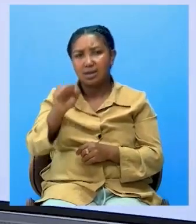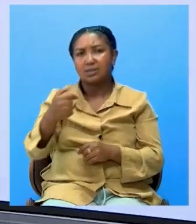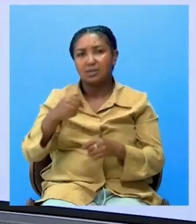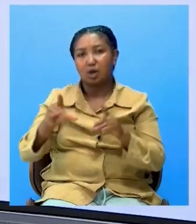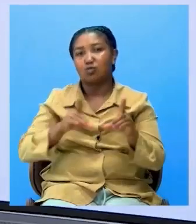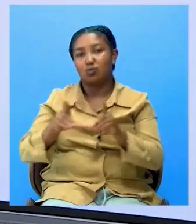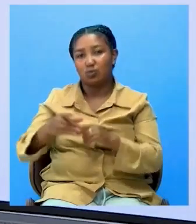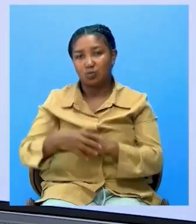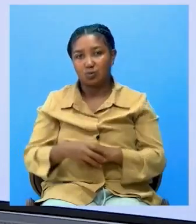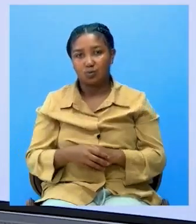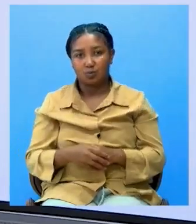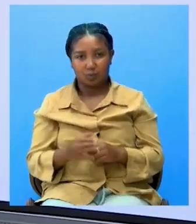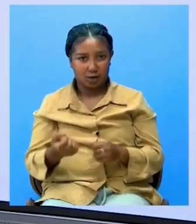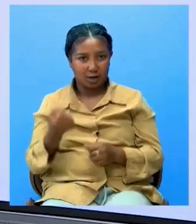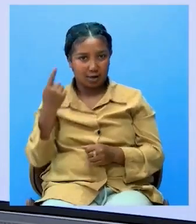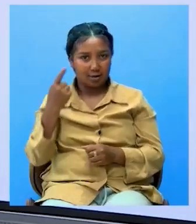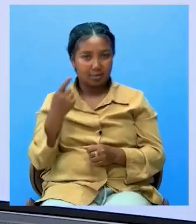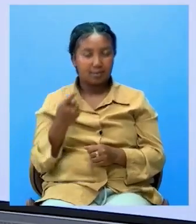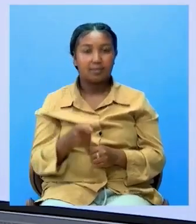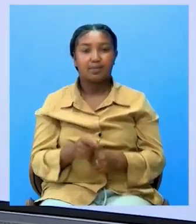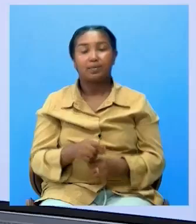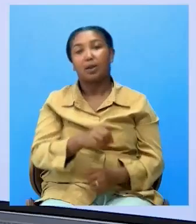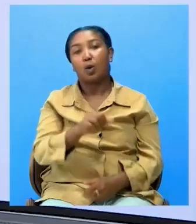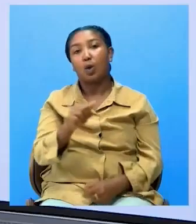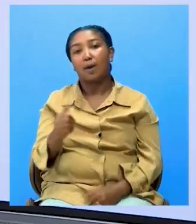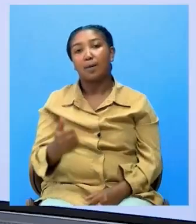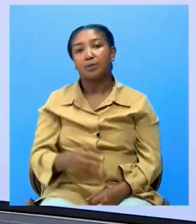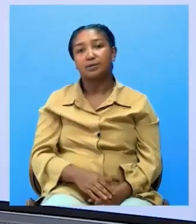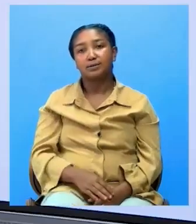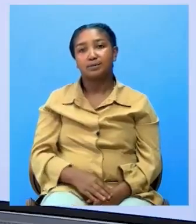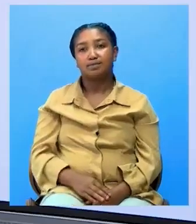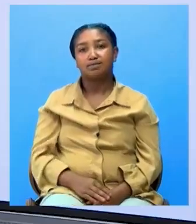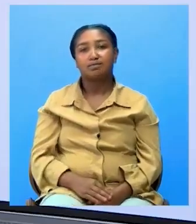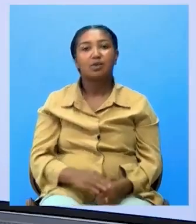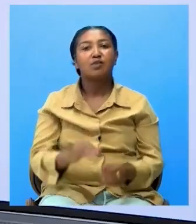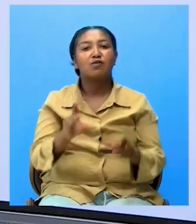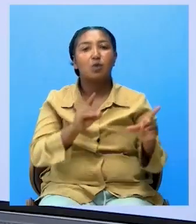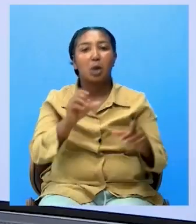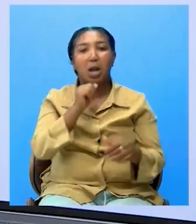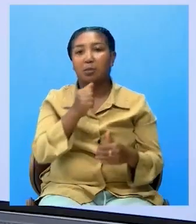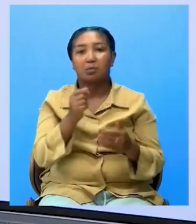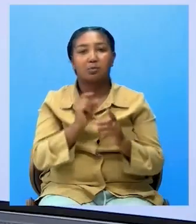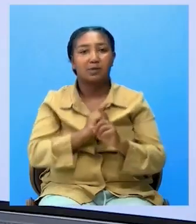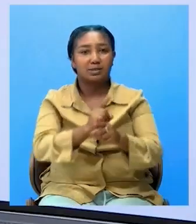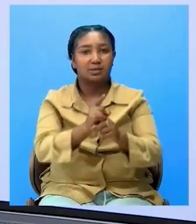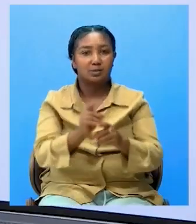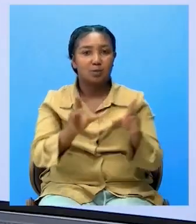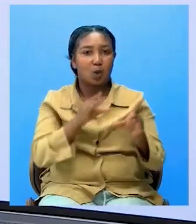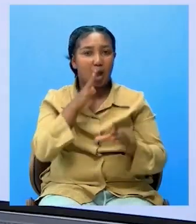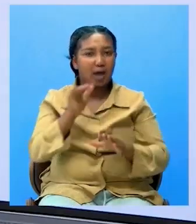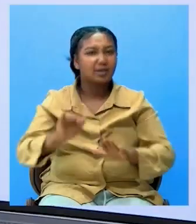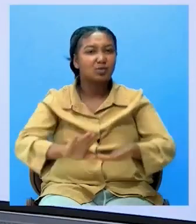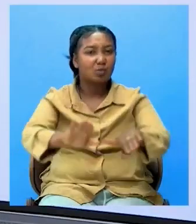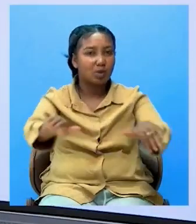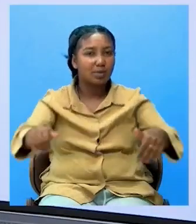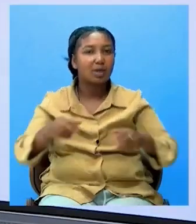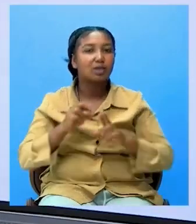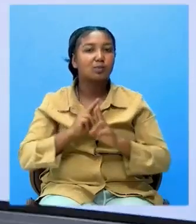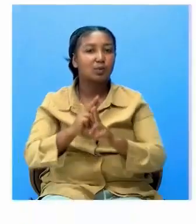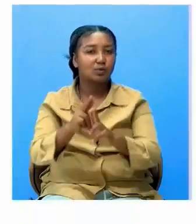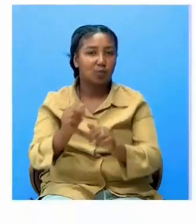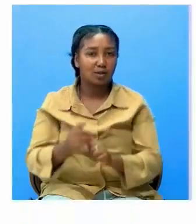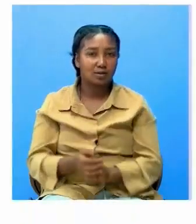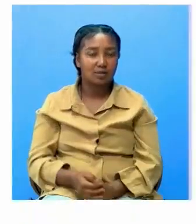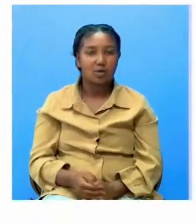do. Is it clear? Nice. What about if you don't like? If you don't like swimming, you can